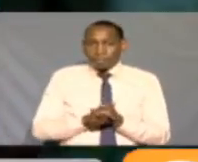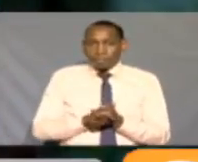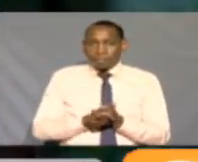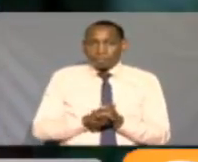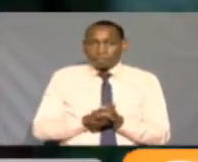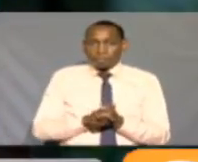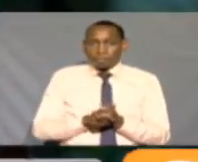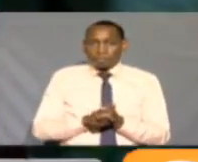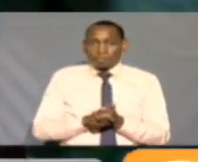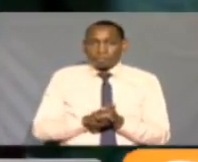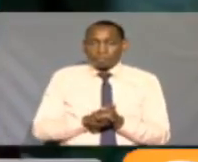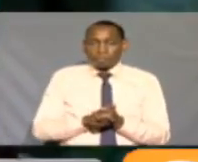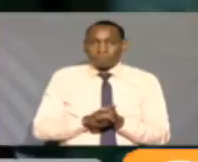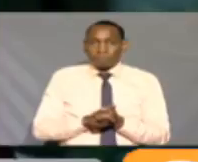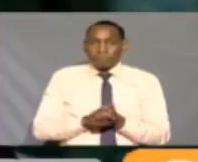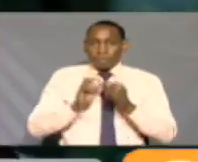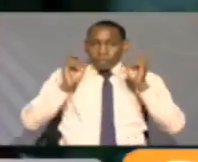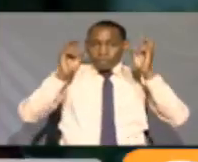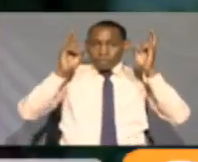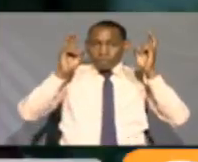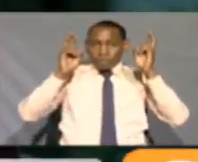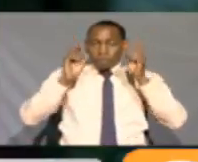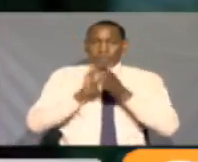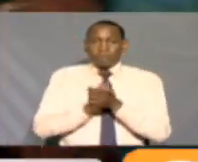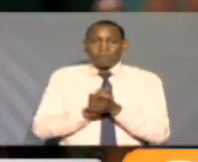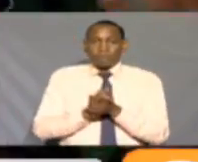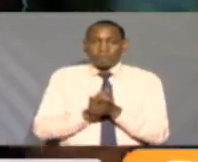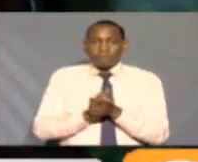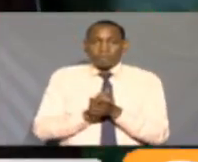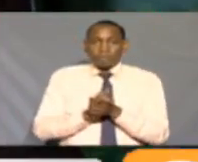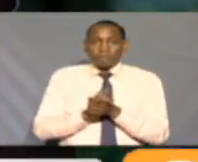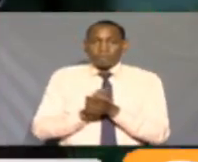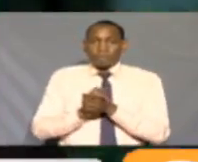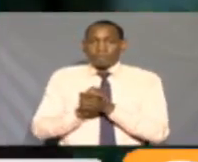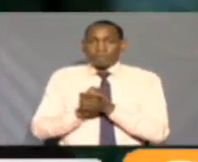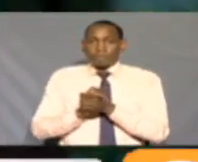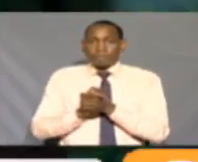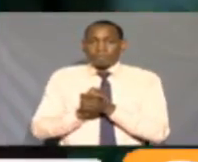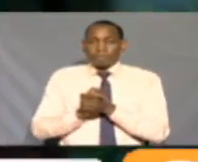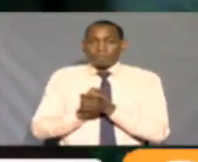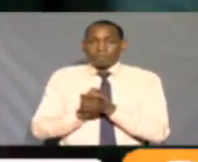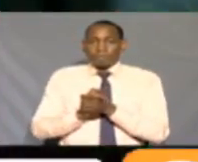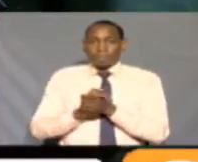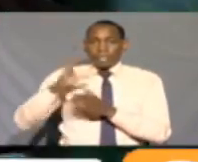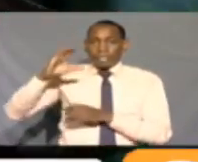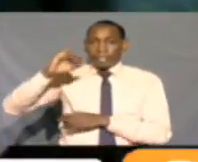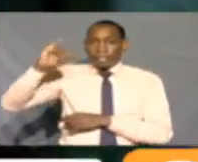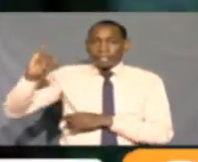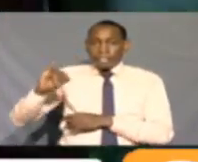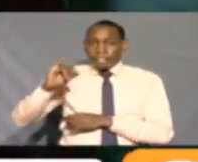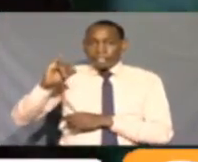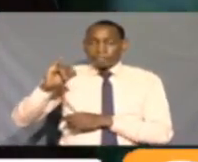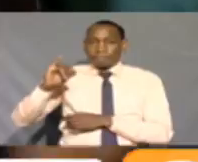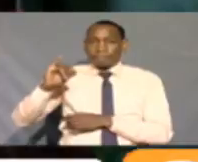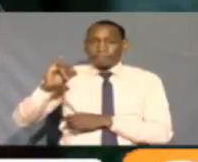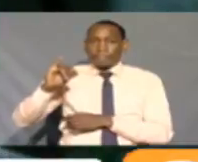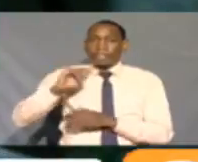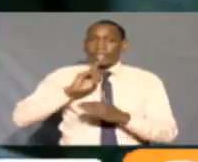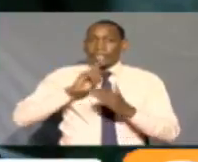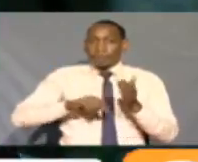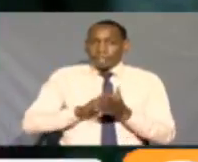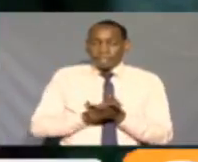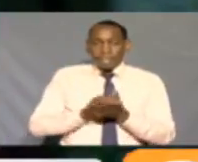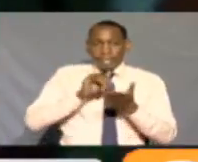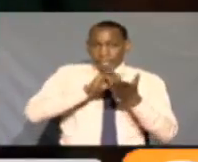quote what the Supreme President of the Court of Kenya says. Maraga, Justice Maraga, when